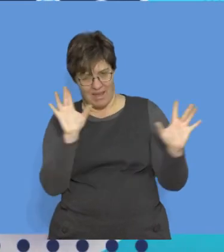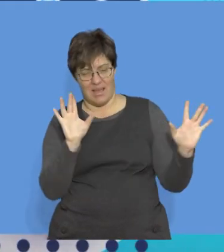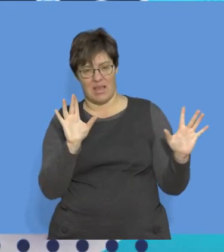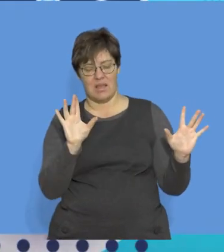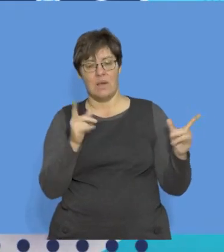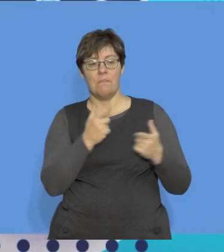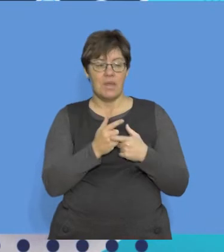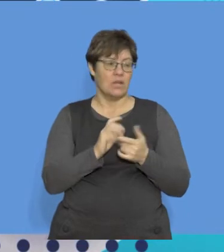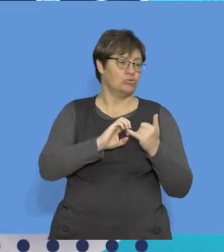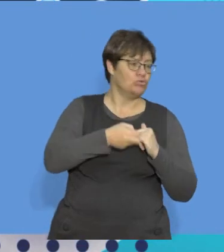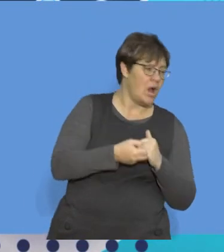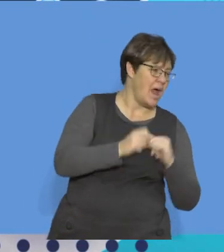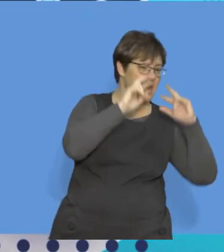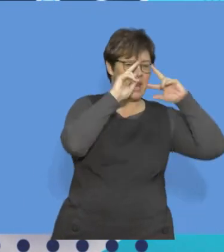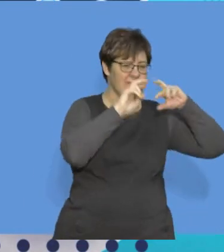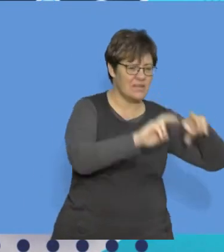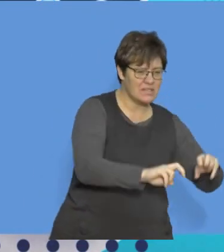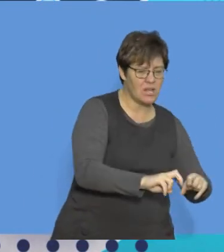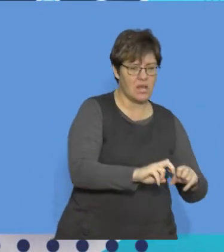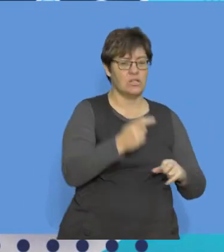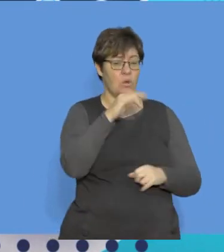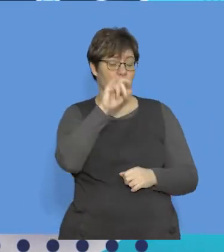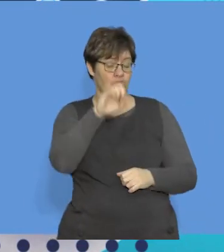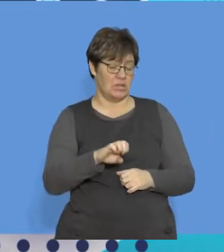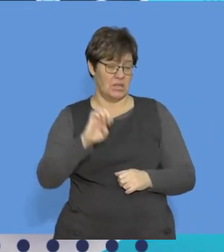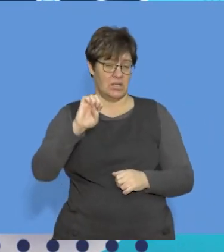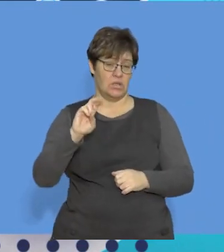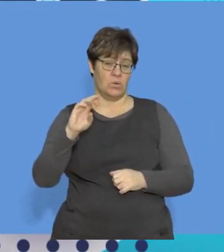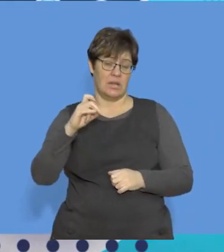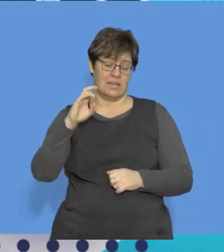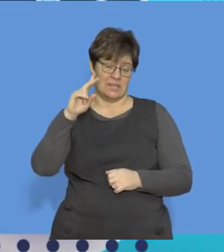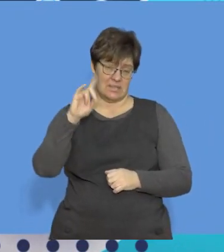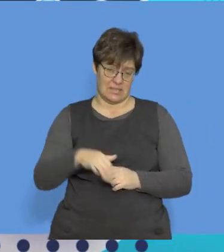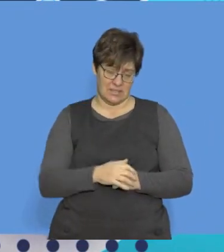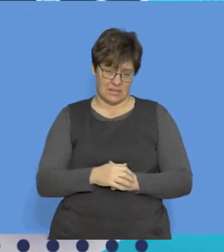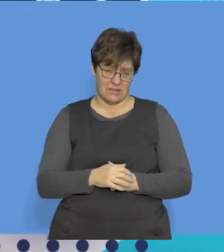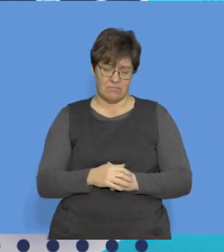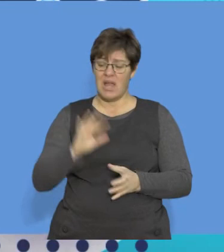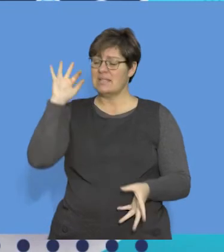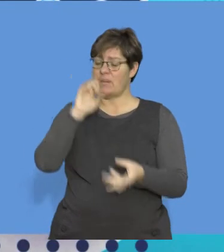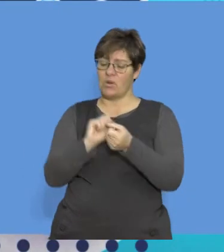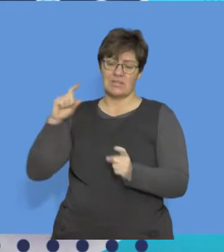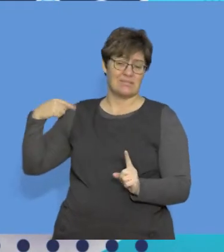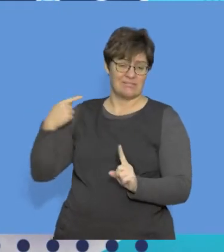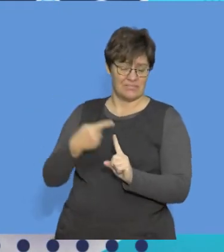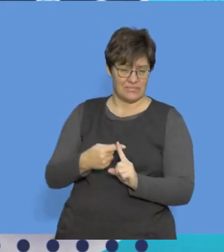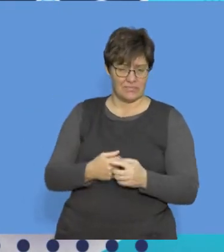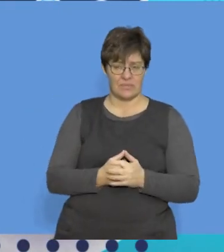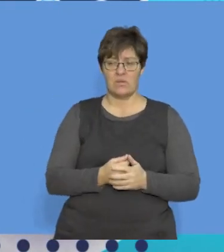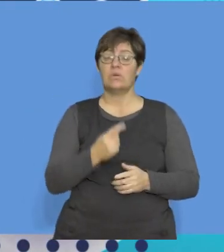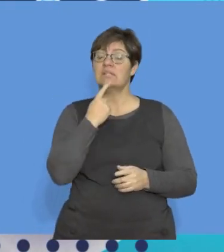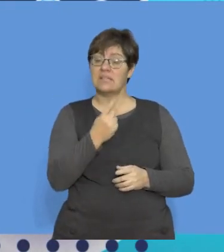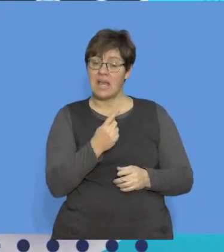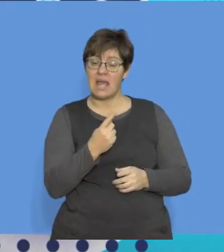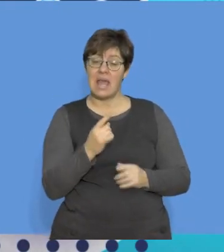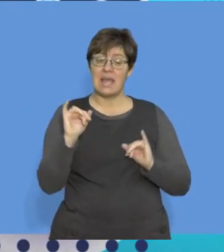try and investigate Euclidean geometry, right? Just to summarize everything we've looked at, we said inductive reasoning